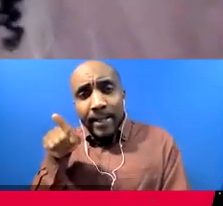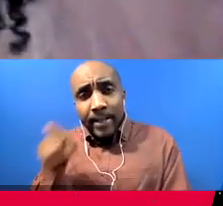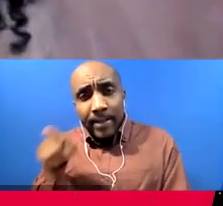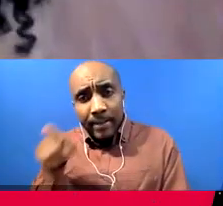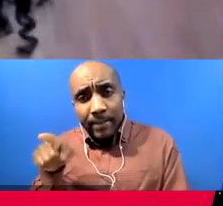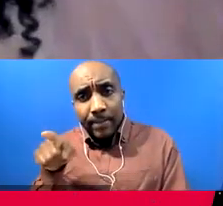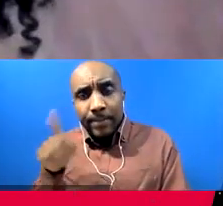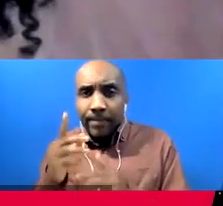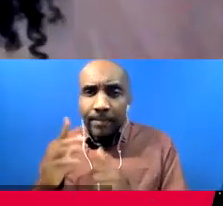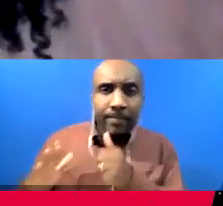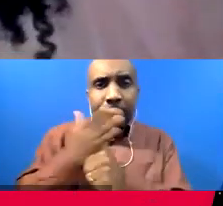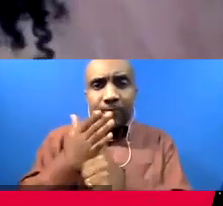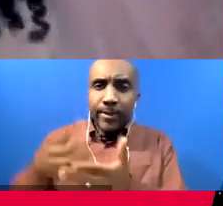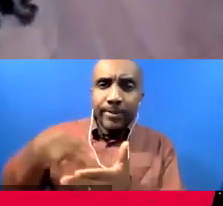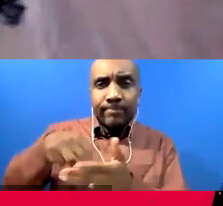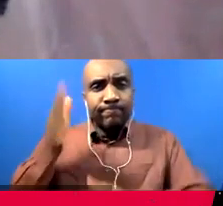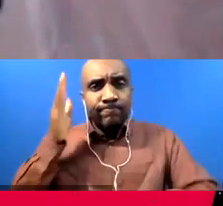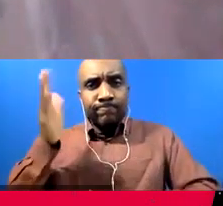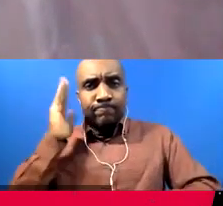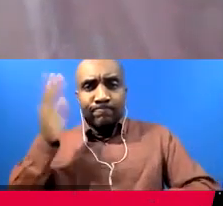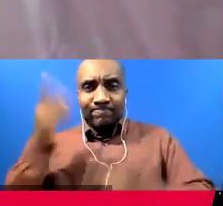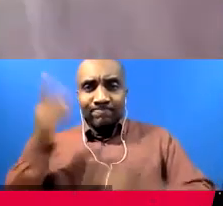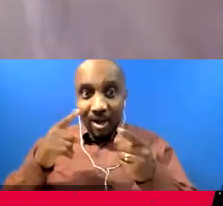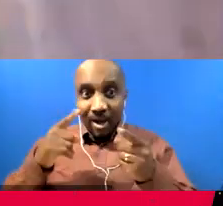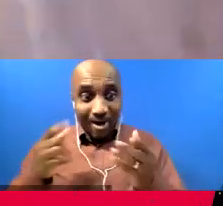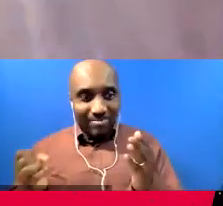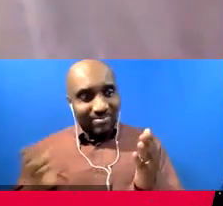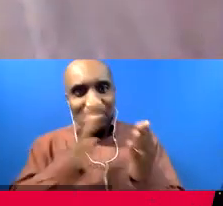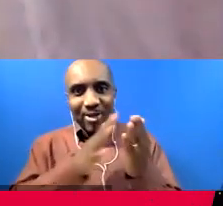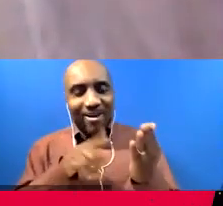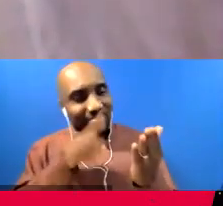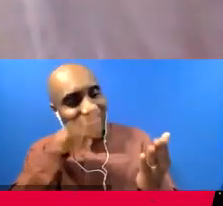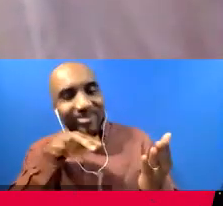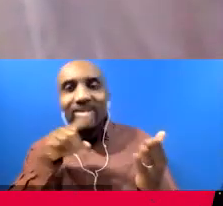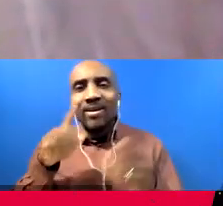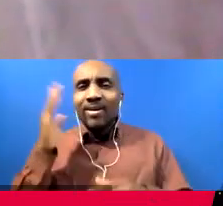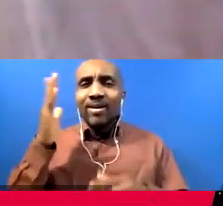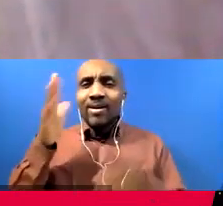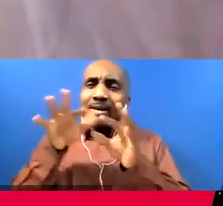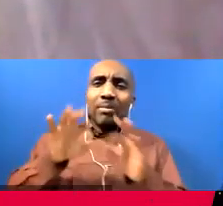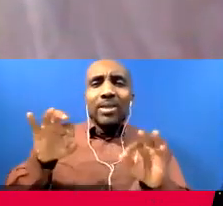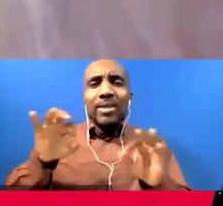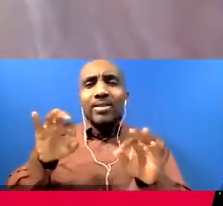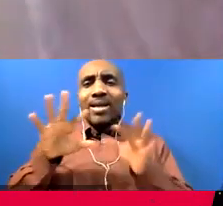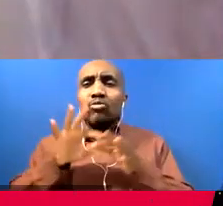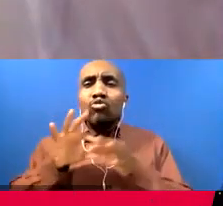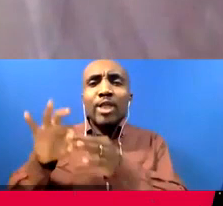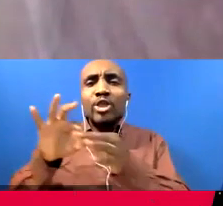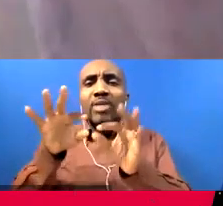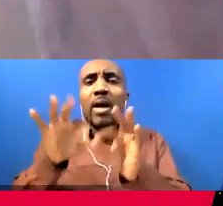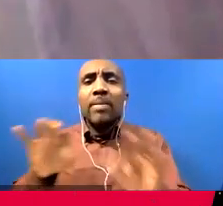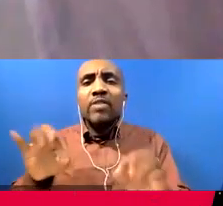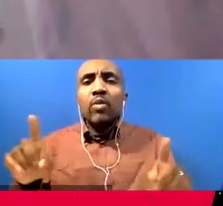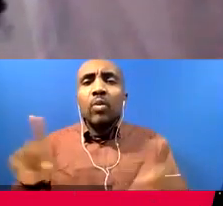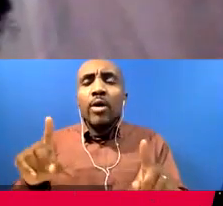of, in his inaugural address, I'm sort of just pulling up the speech that he gave, he defined sort of